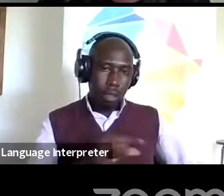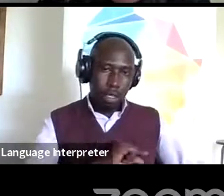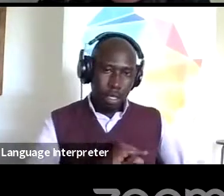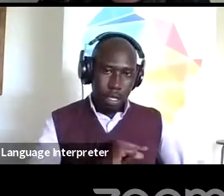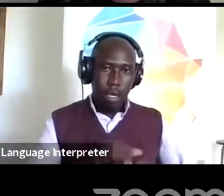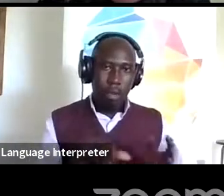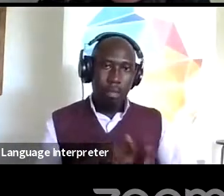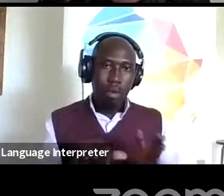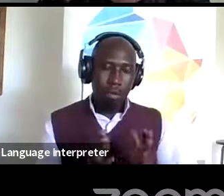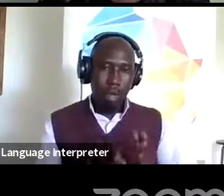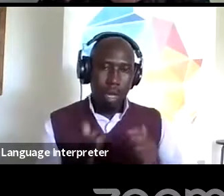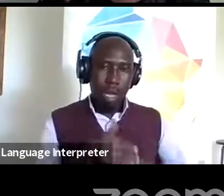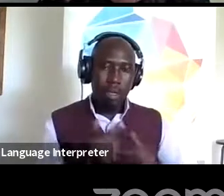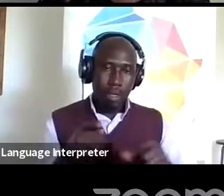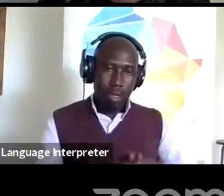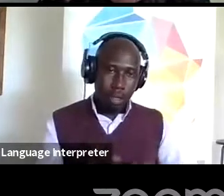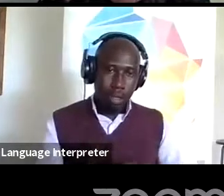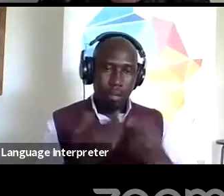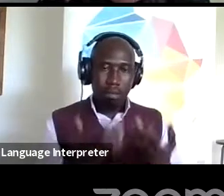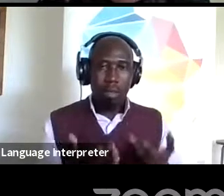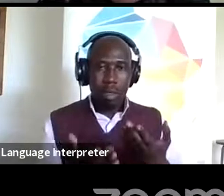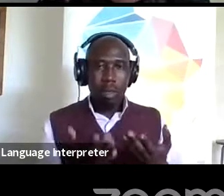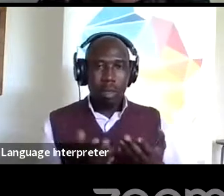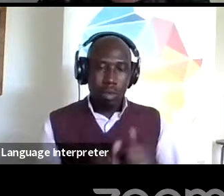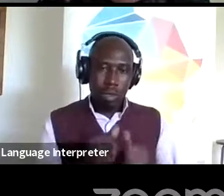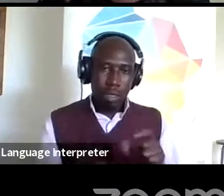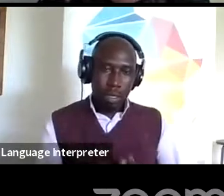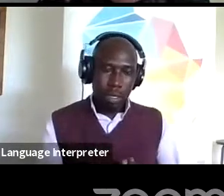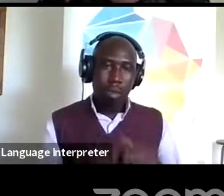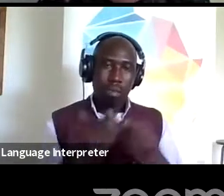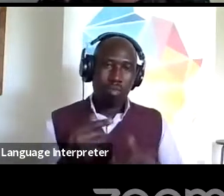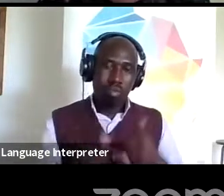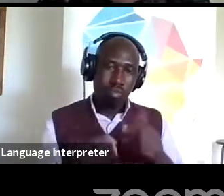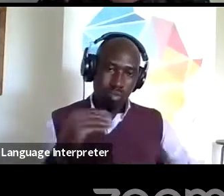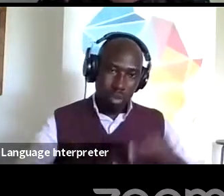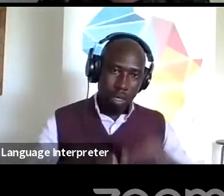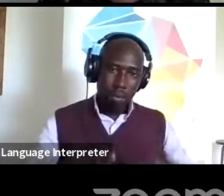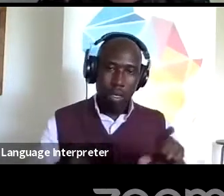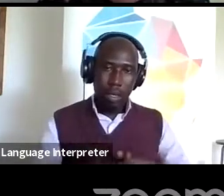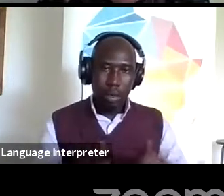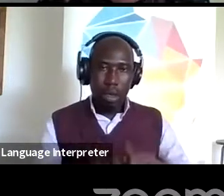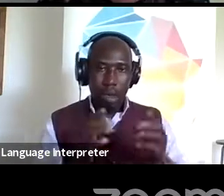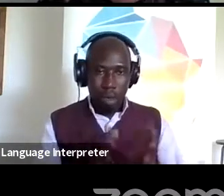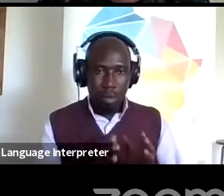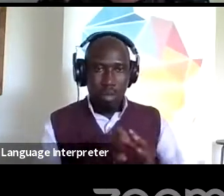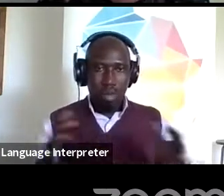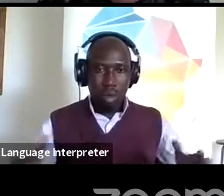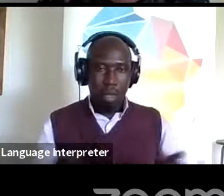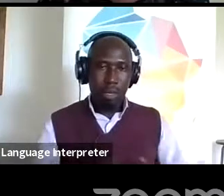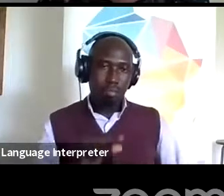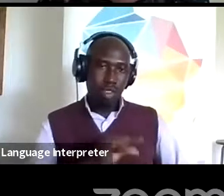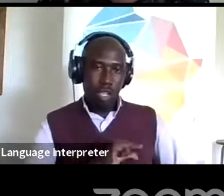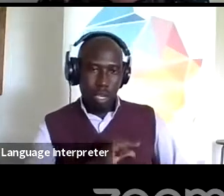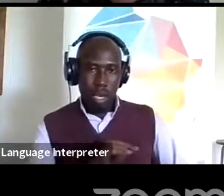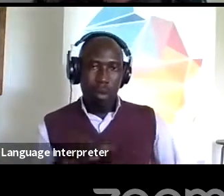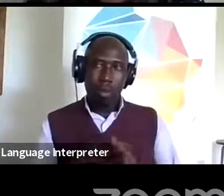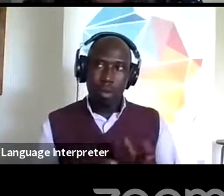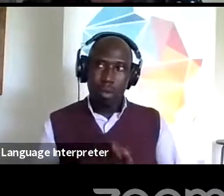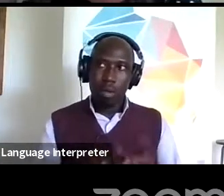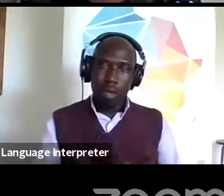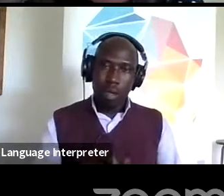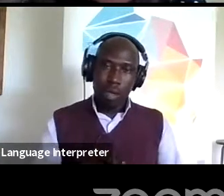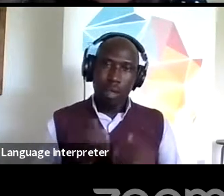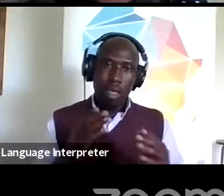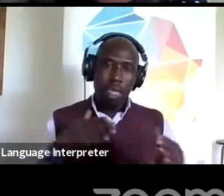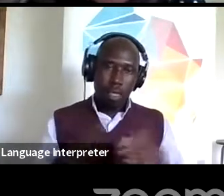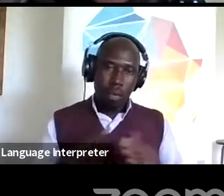inequalities around access to financial resources, which also subsequently are contributing to the widening of the gender divide and restricting